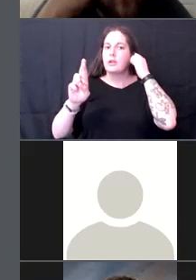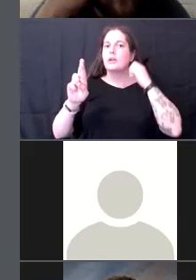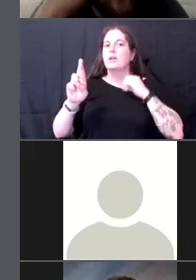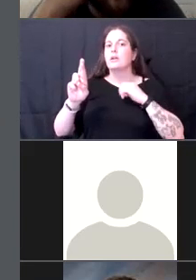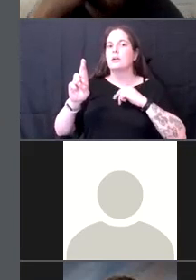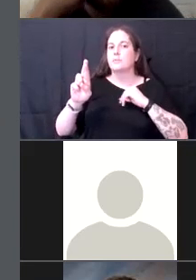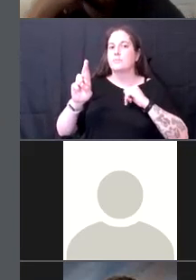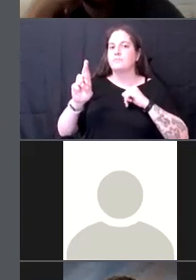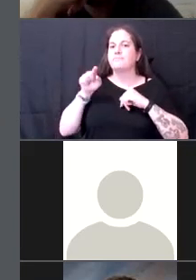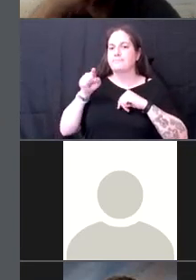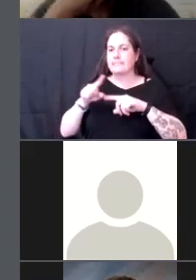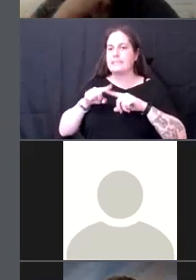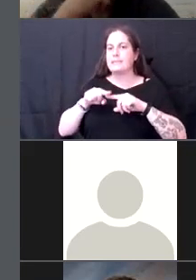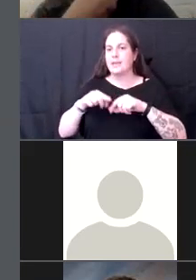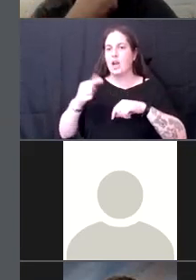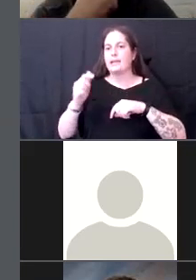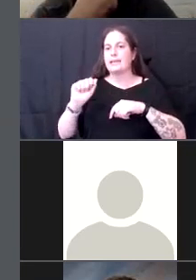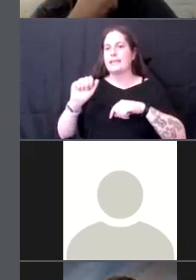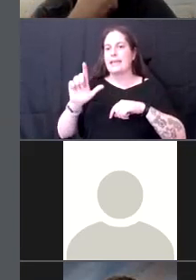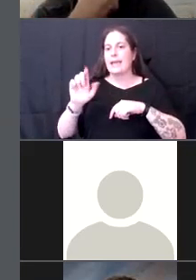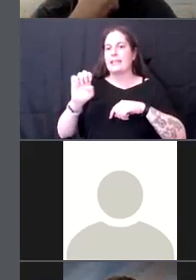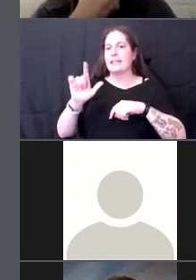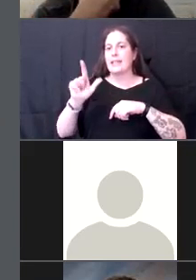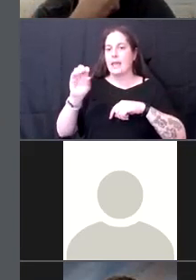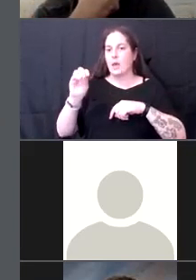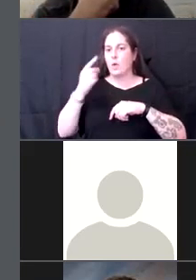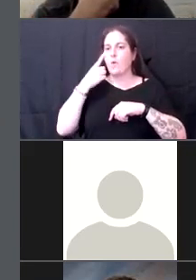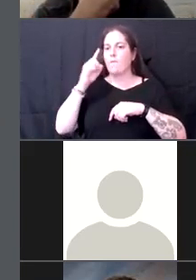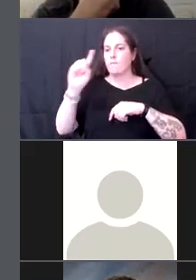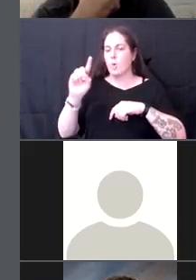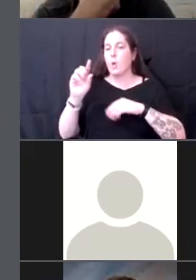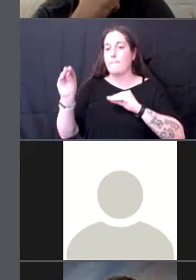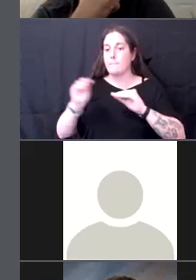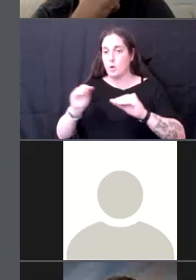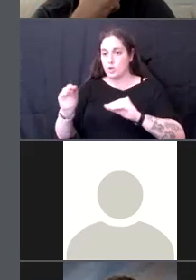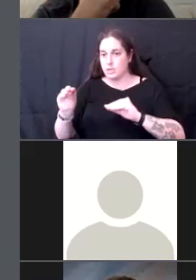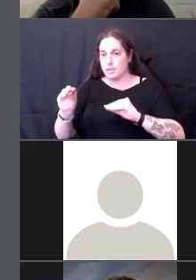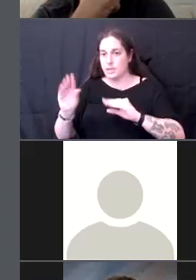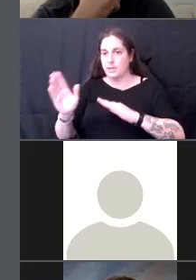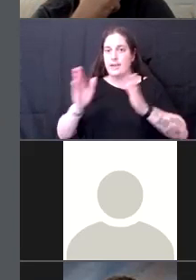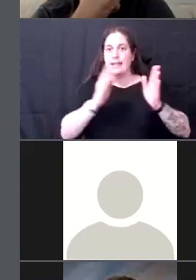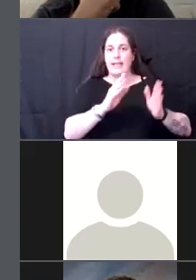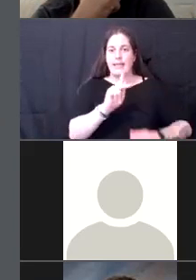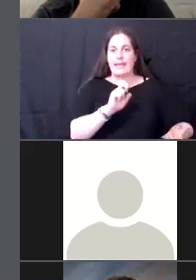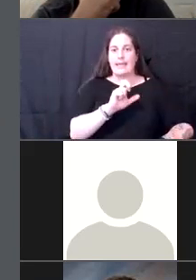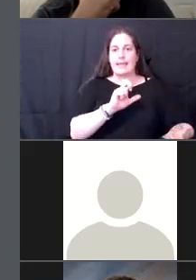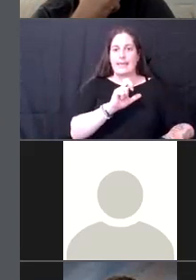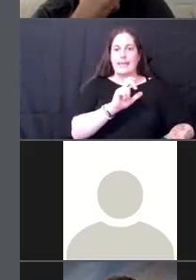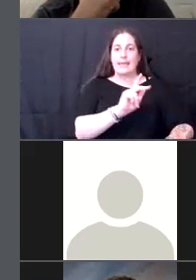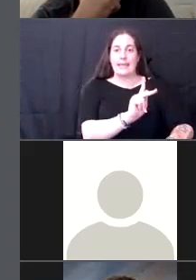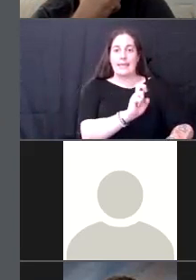motion. He utilized the work of Kepler to come up with his law of gravitation.